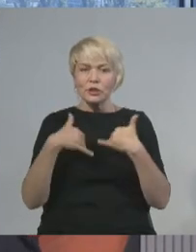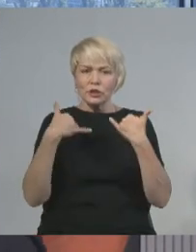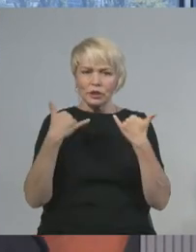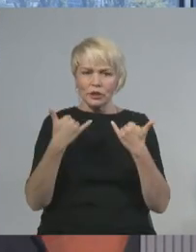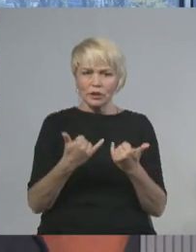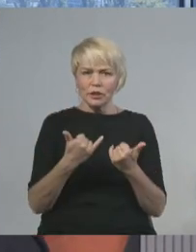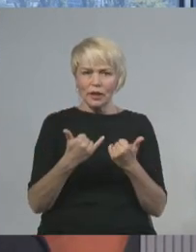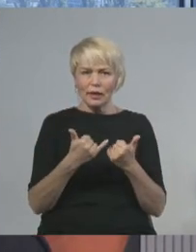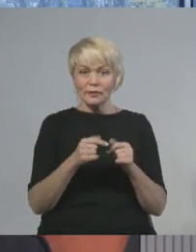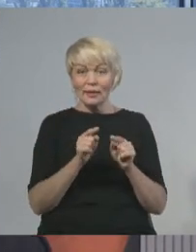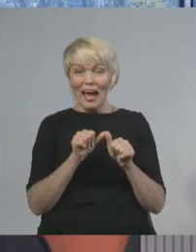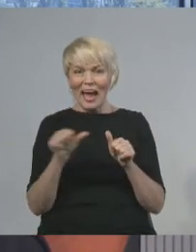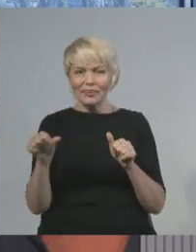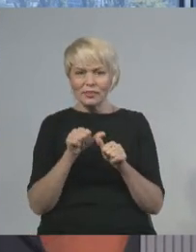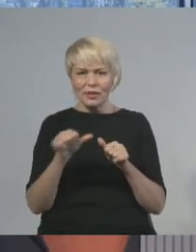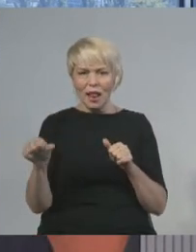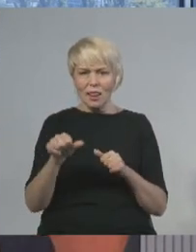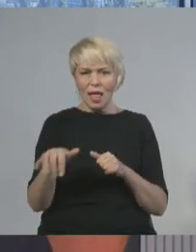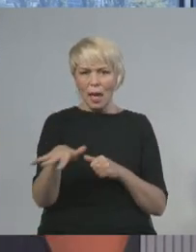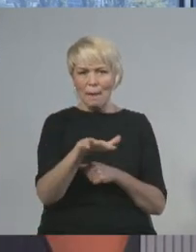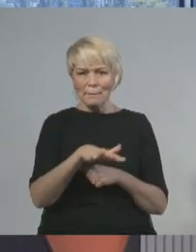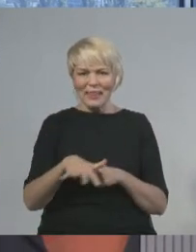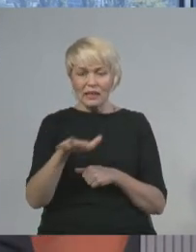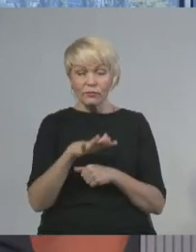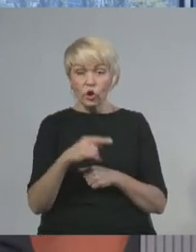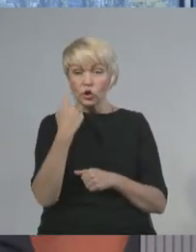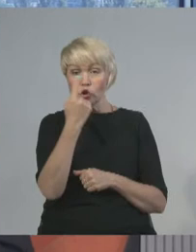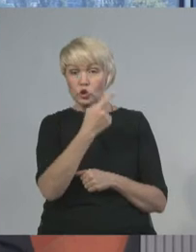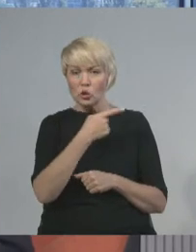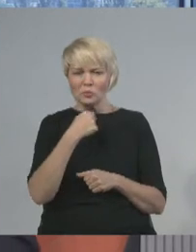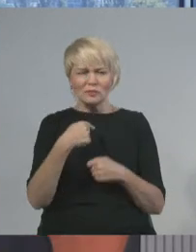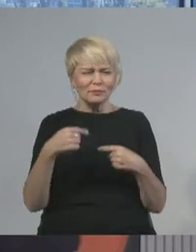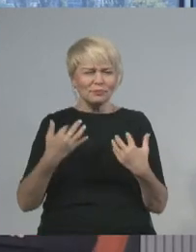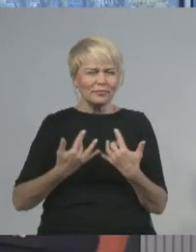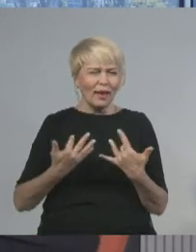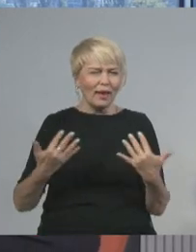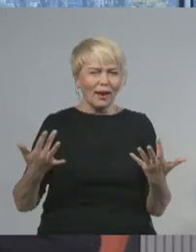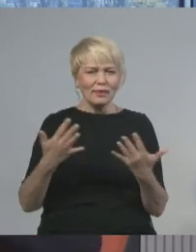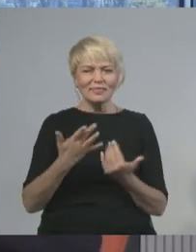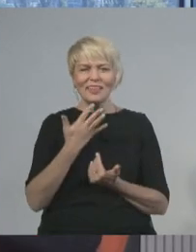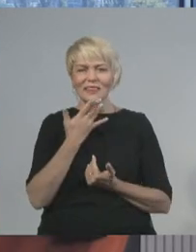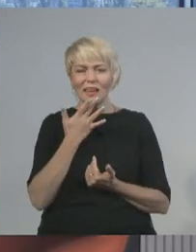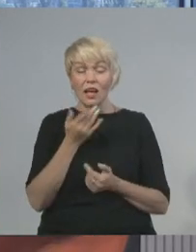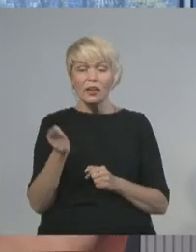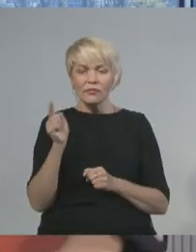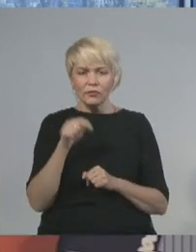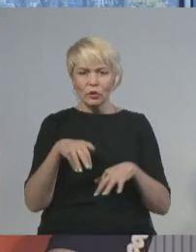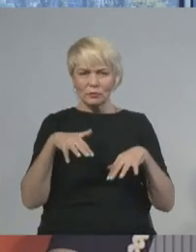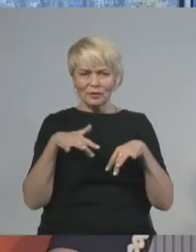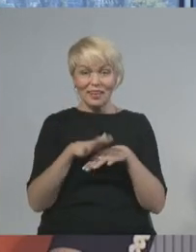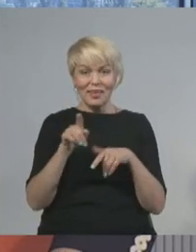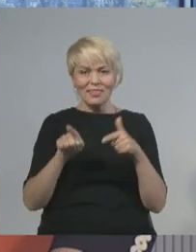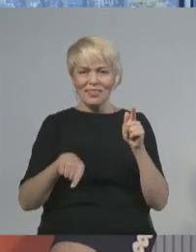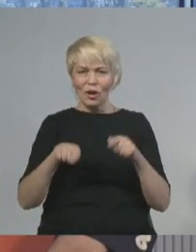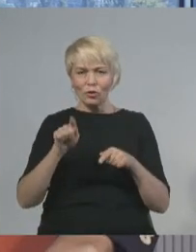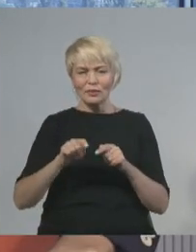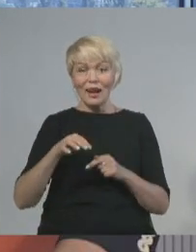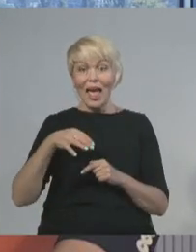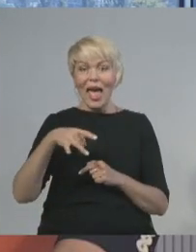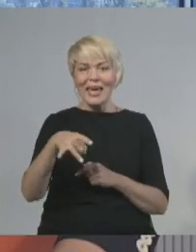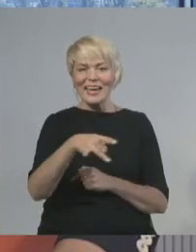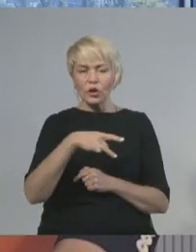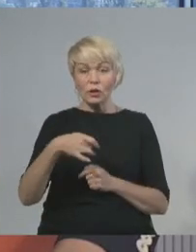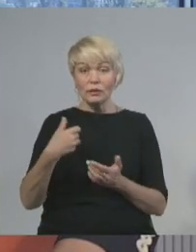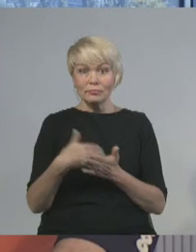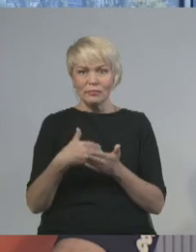people donate for charity it was about 10 000 of thousands of greeners